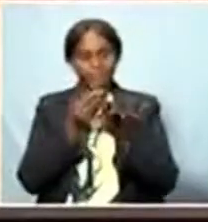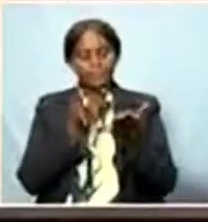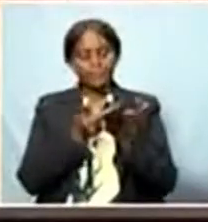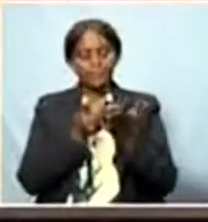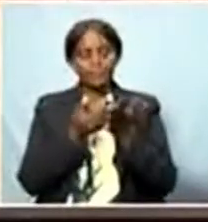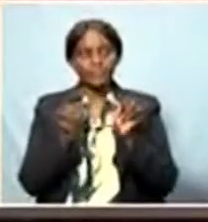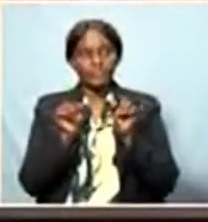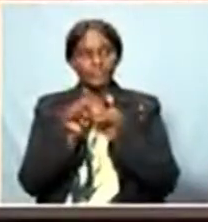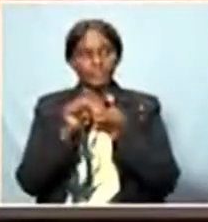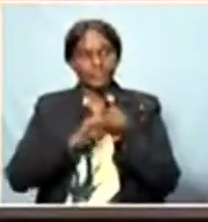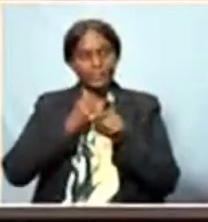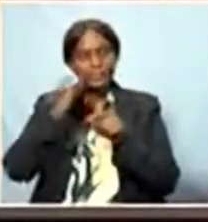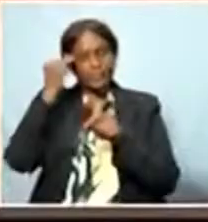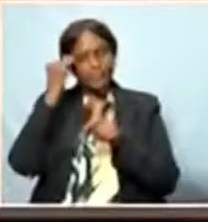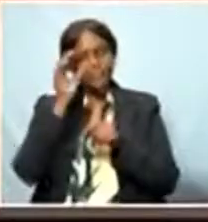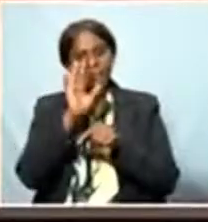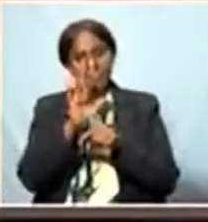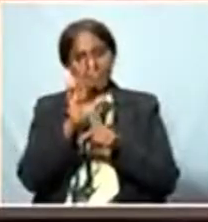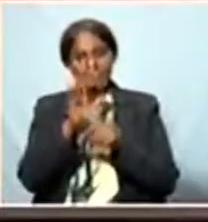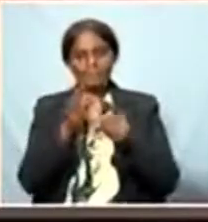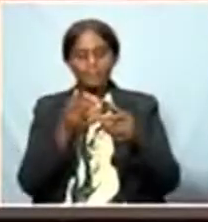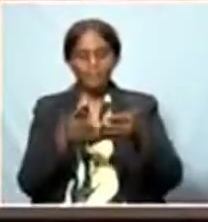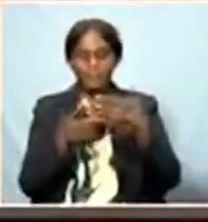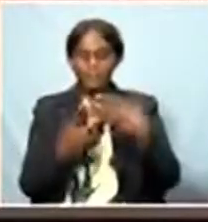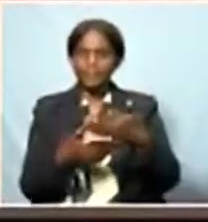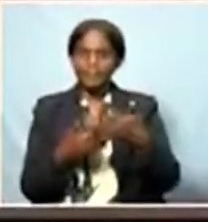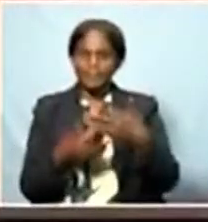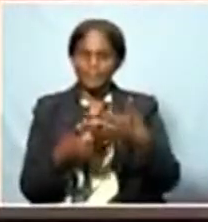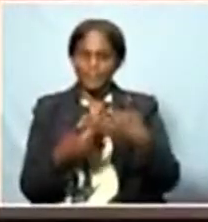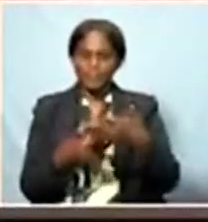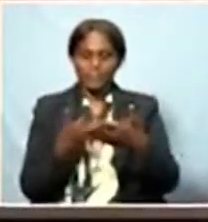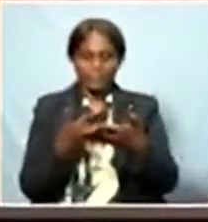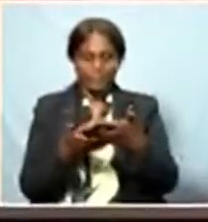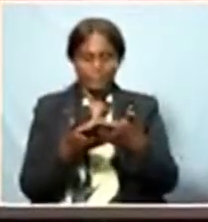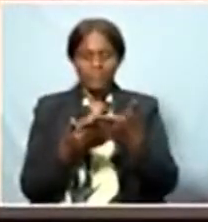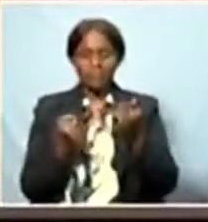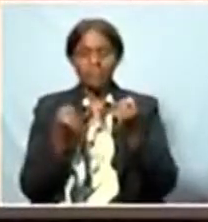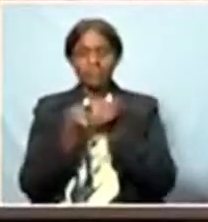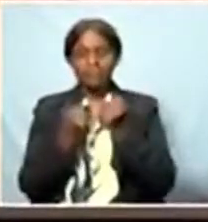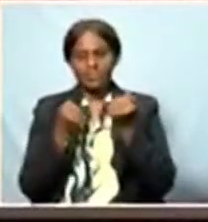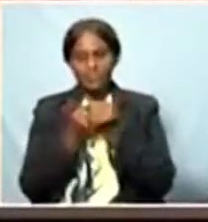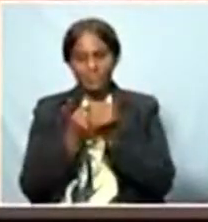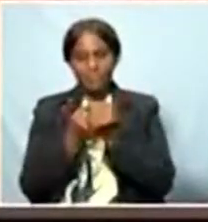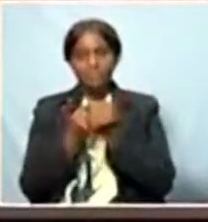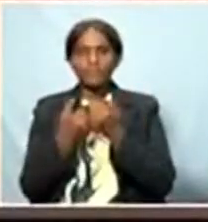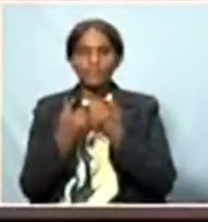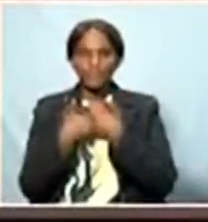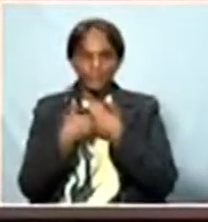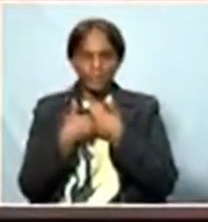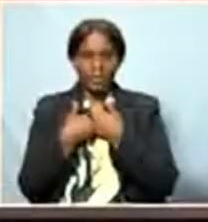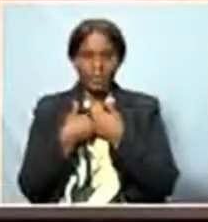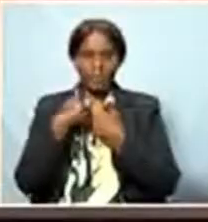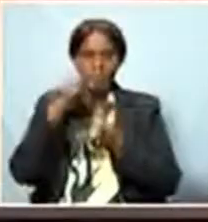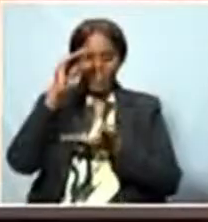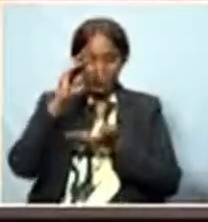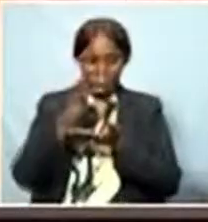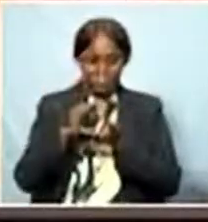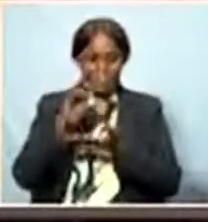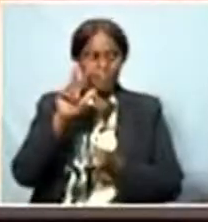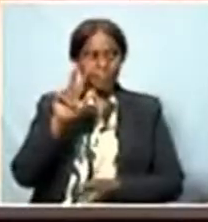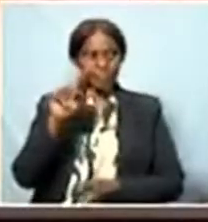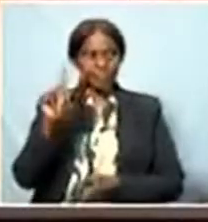and we do know when we look at the documents here that CEDA support had reduced from 31